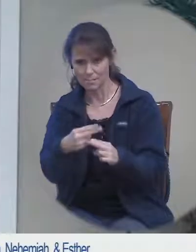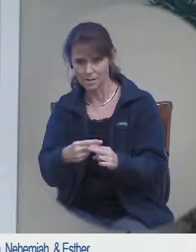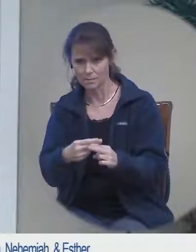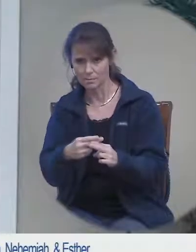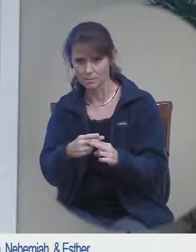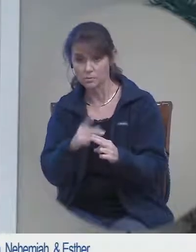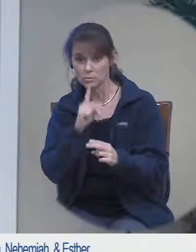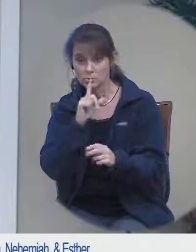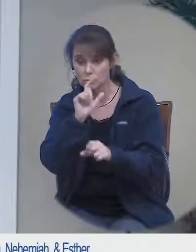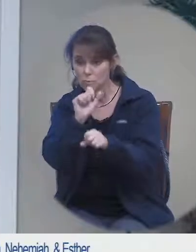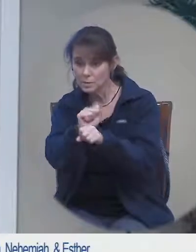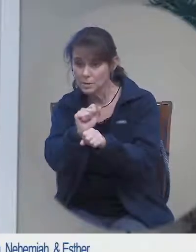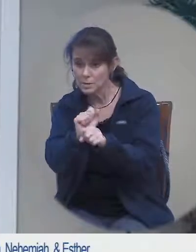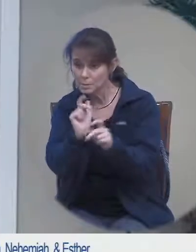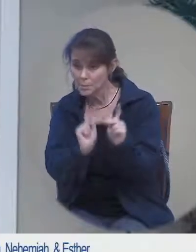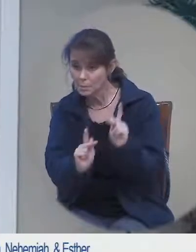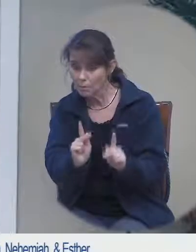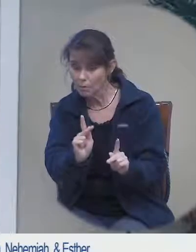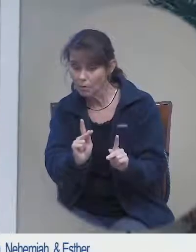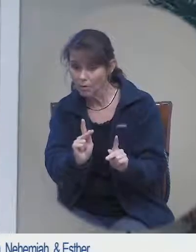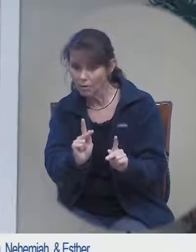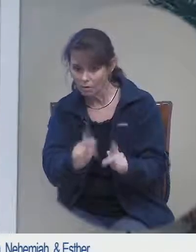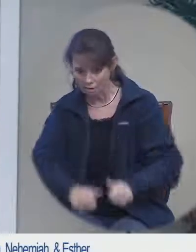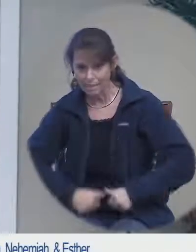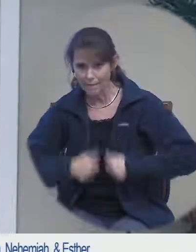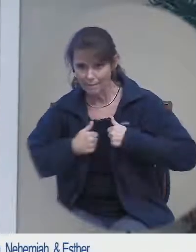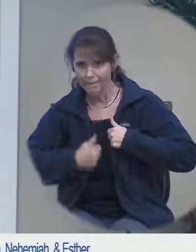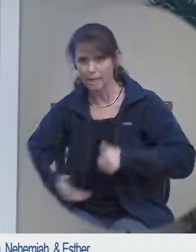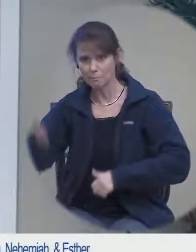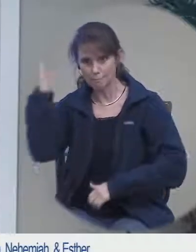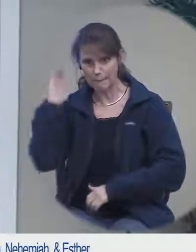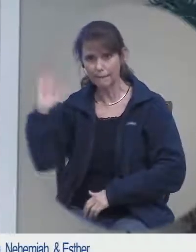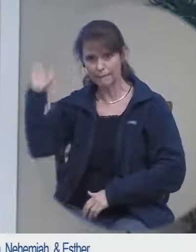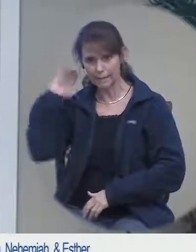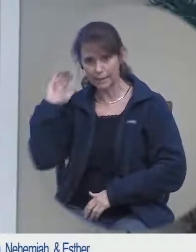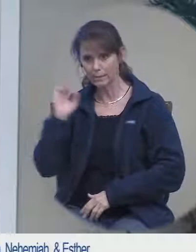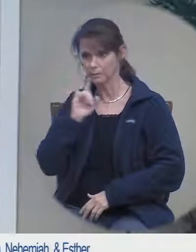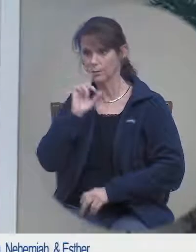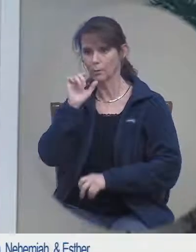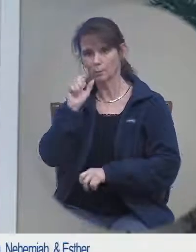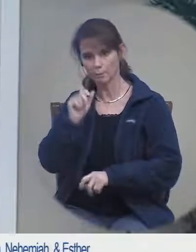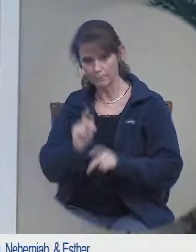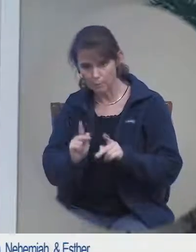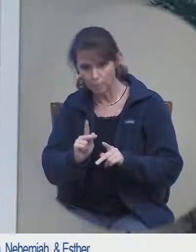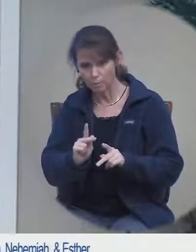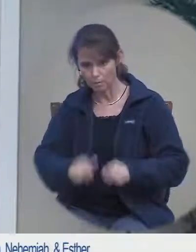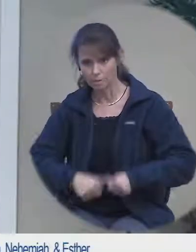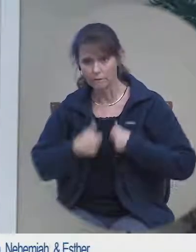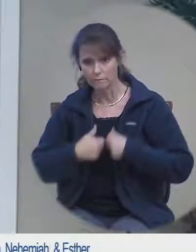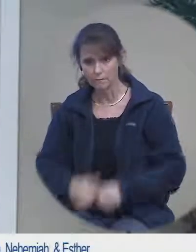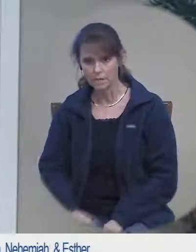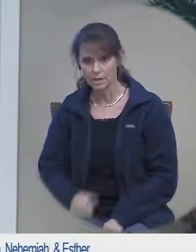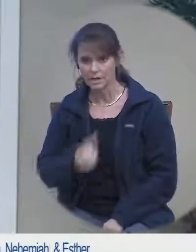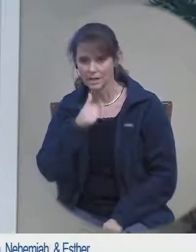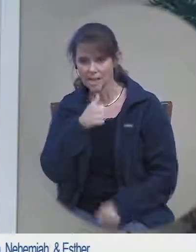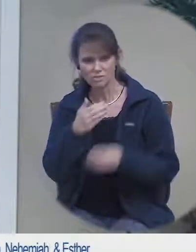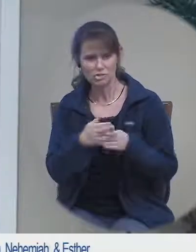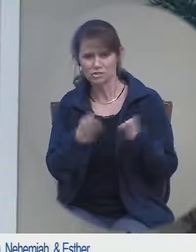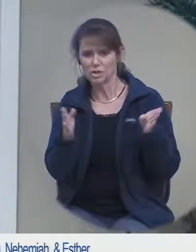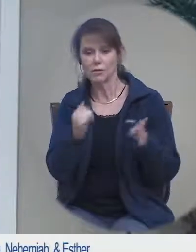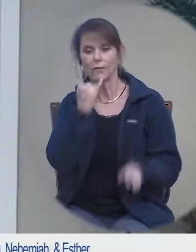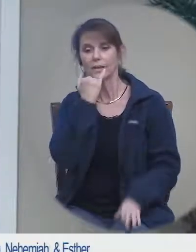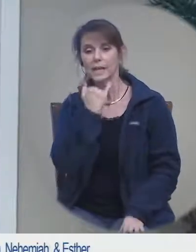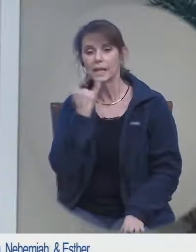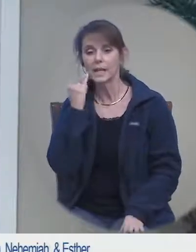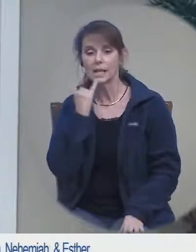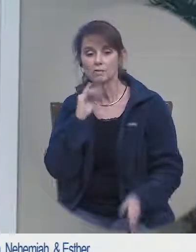much different this book would read if it just said, well, Israel got together and built the wall. Or Israel got together and did